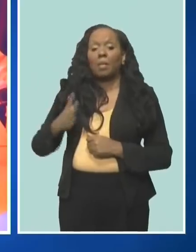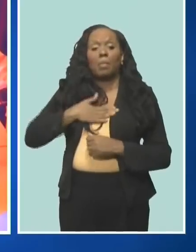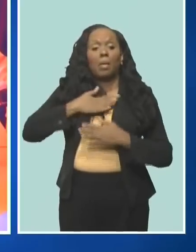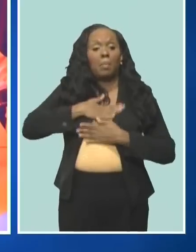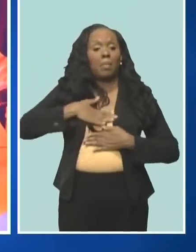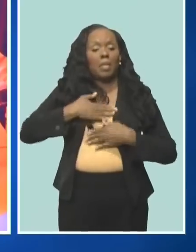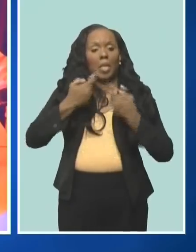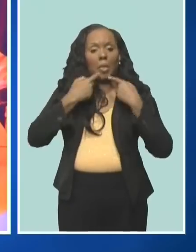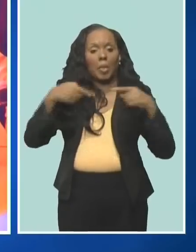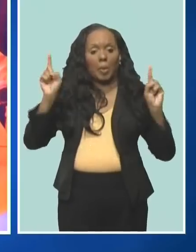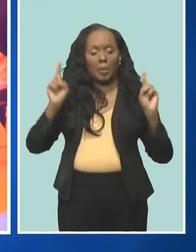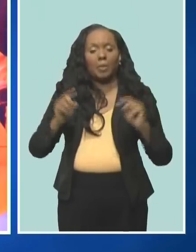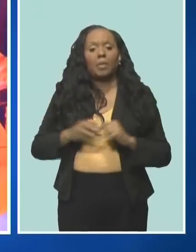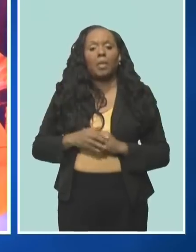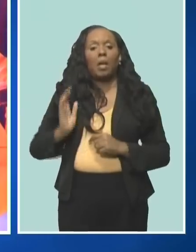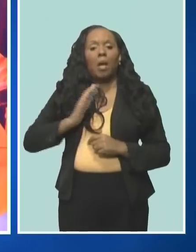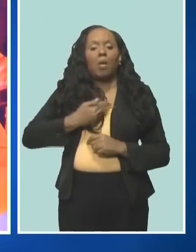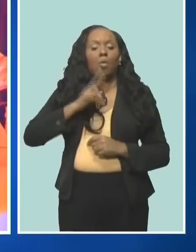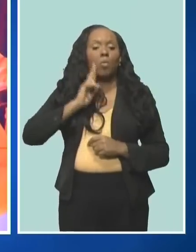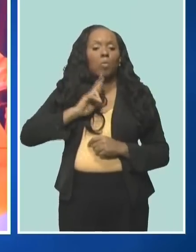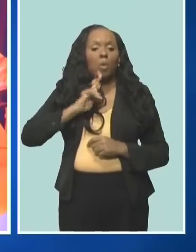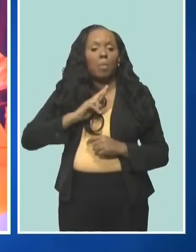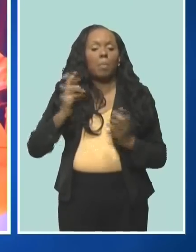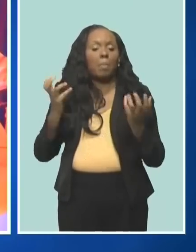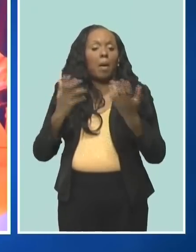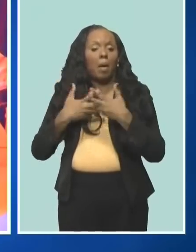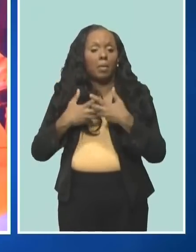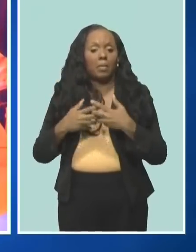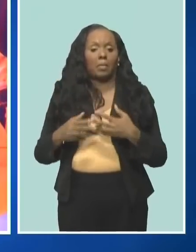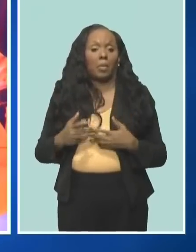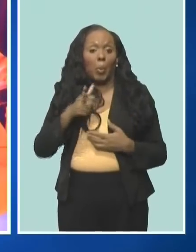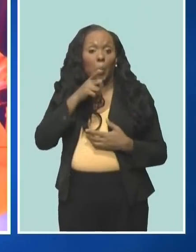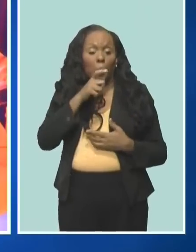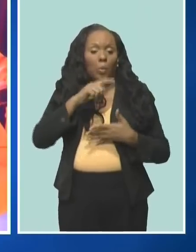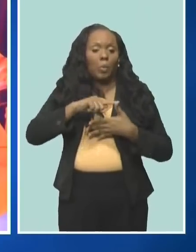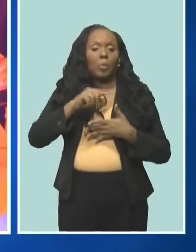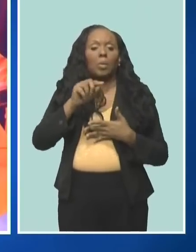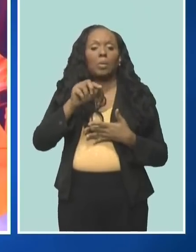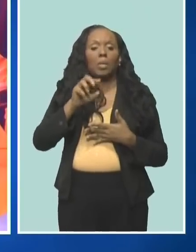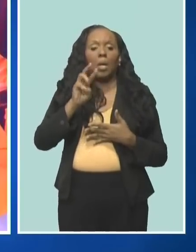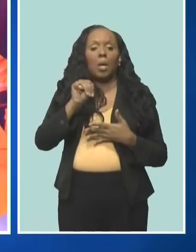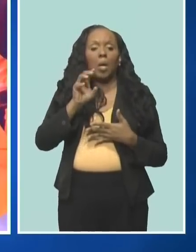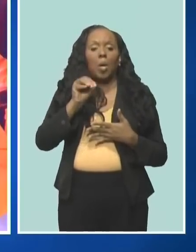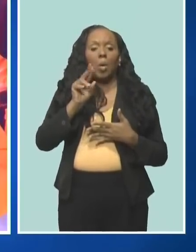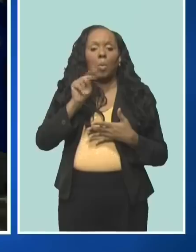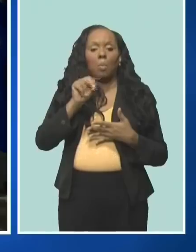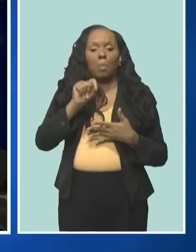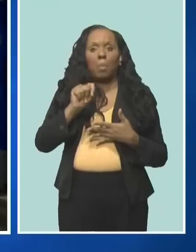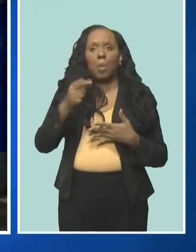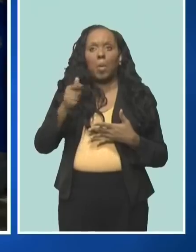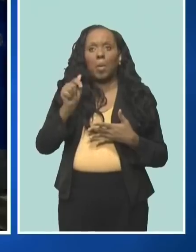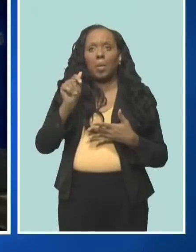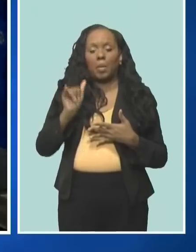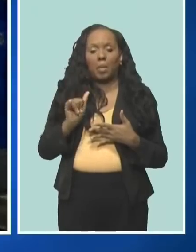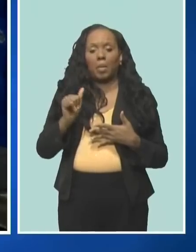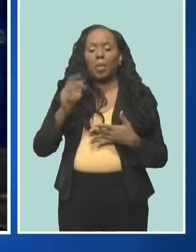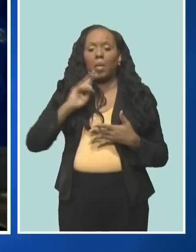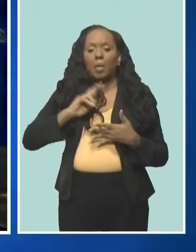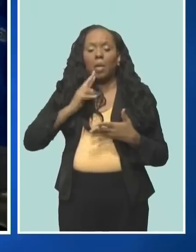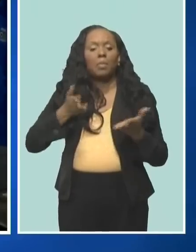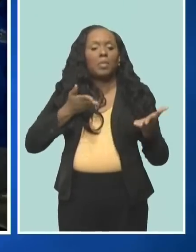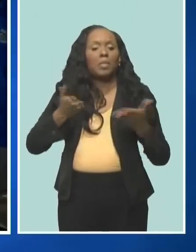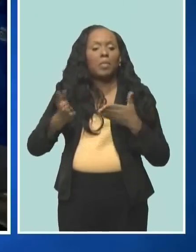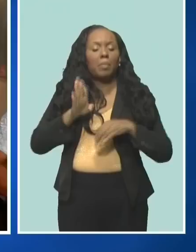2024, our rum partners are Mount Gay Rum, serving Barbados and beyond since